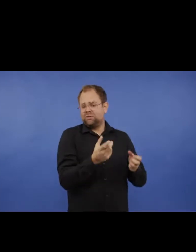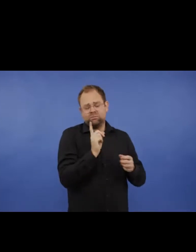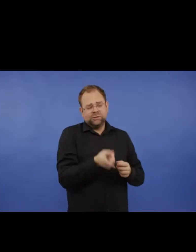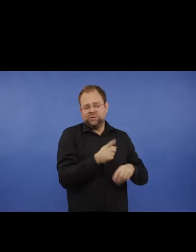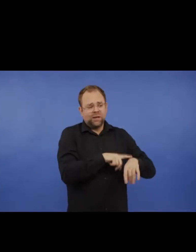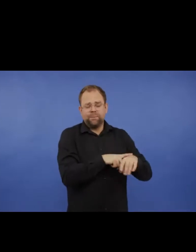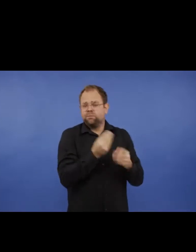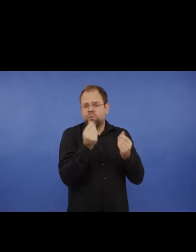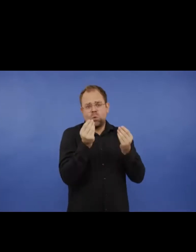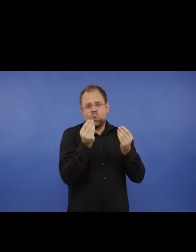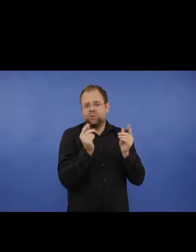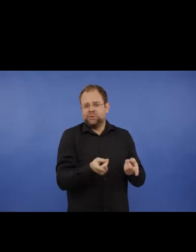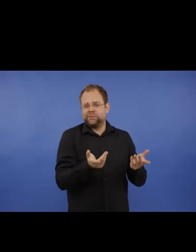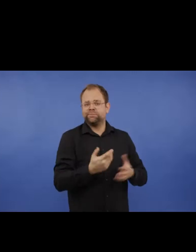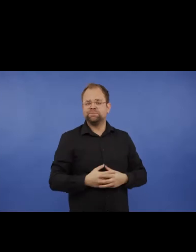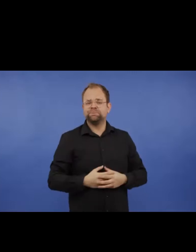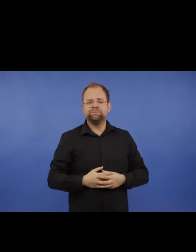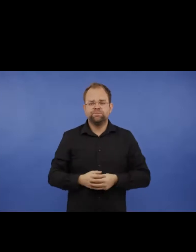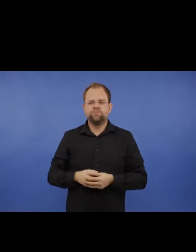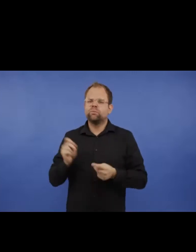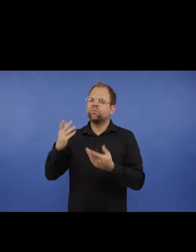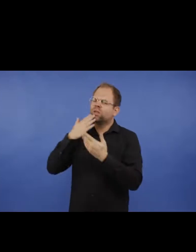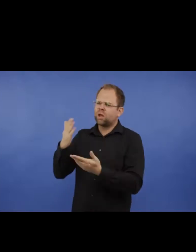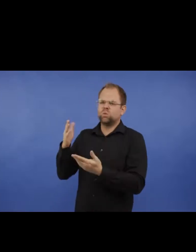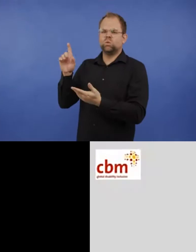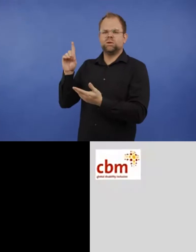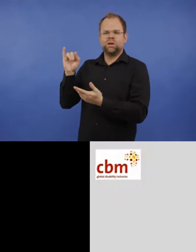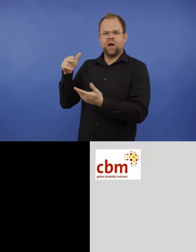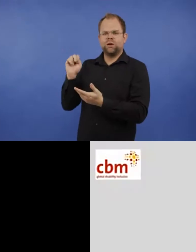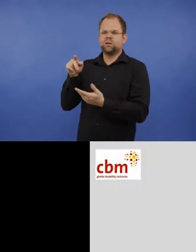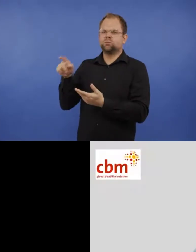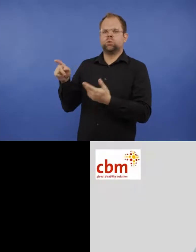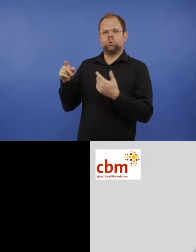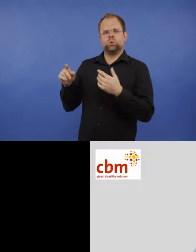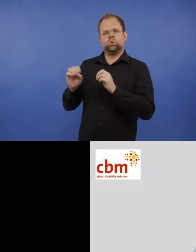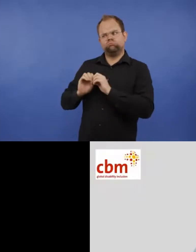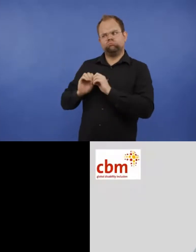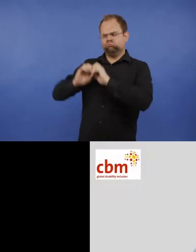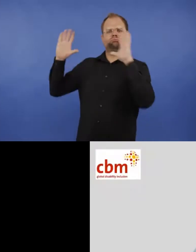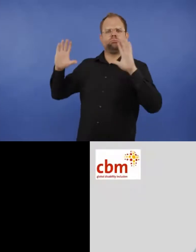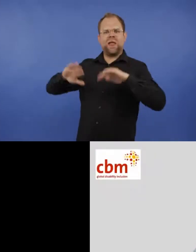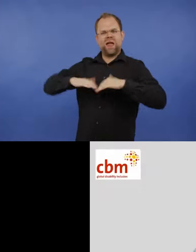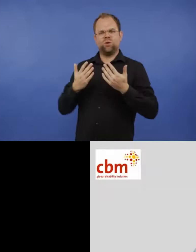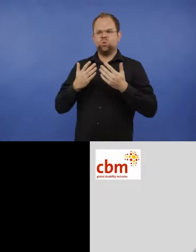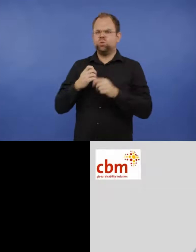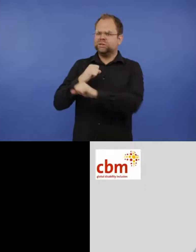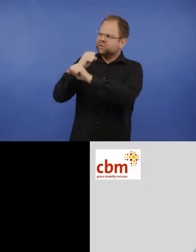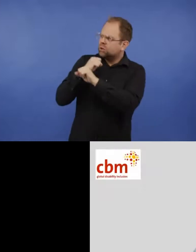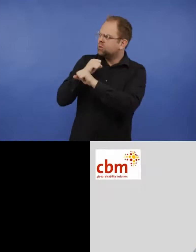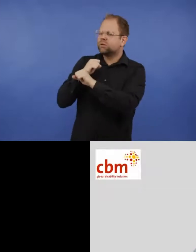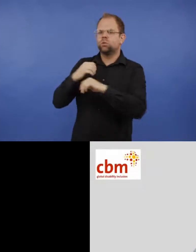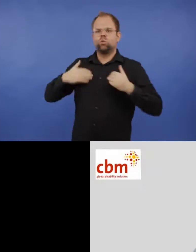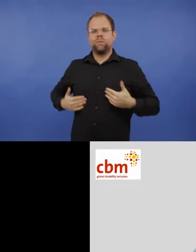security and human rights. I know, Sarah, time is running out, but I want to turn it back to you and see, do you want to gather up one or